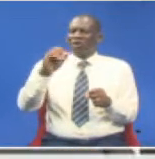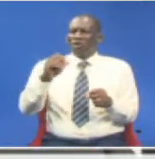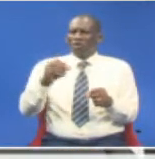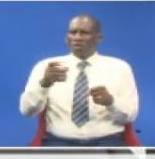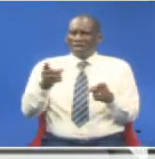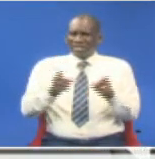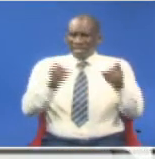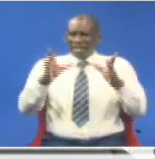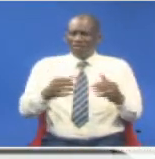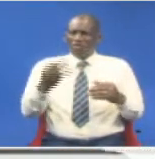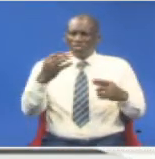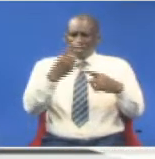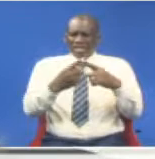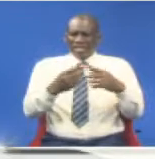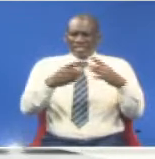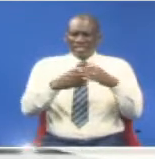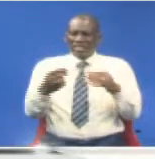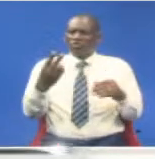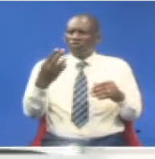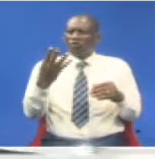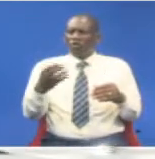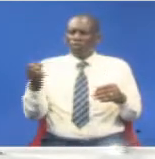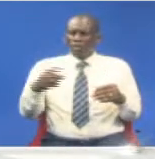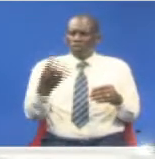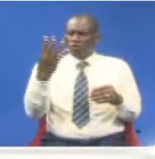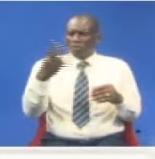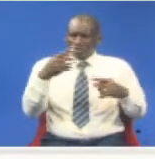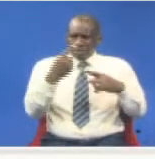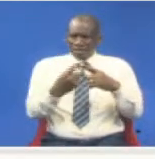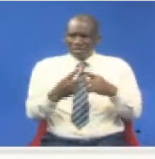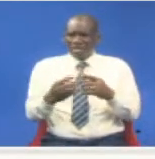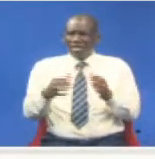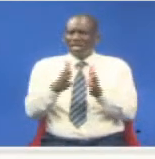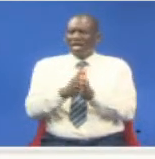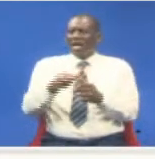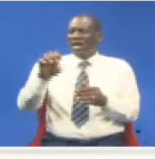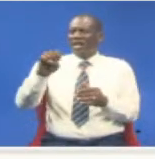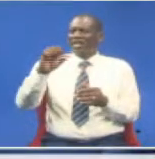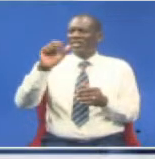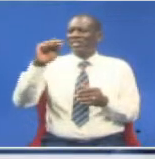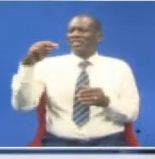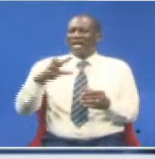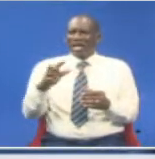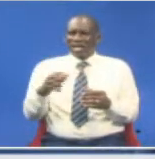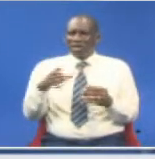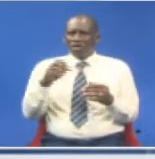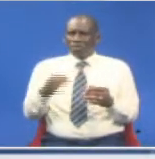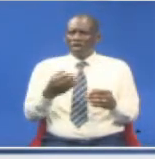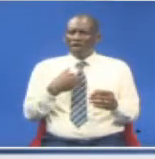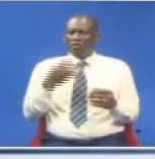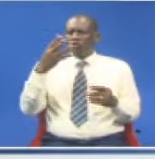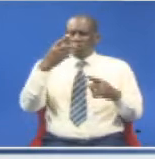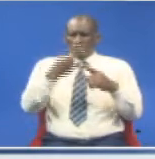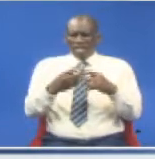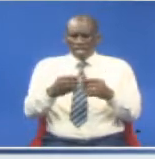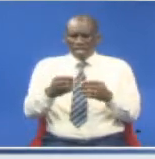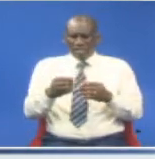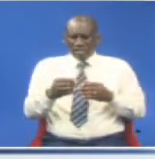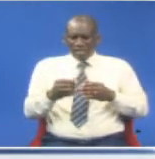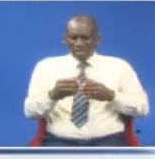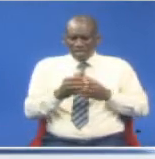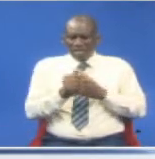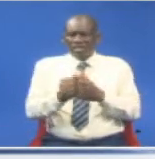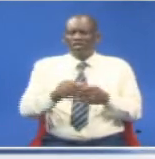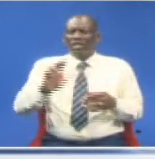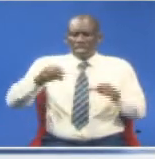3 years, effective the 24th of April this year, while Sung has secured a 4-year term at Kenya Pipeline.